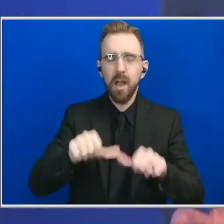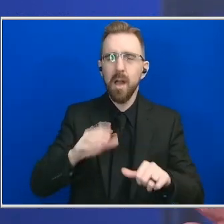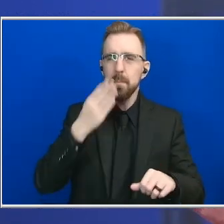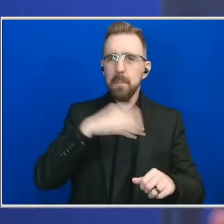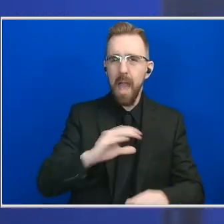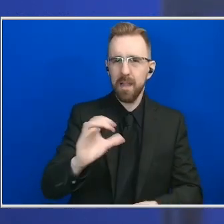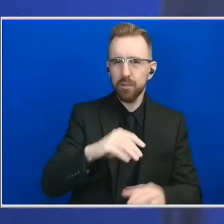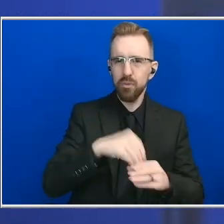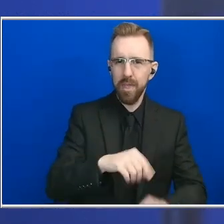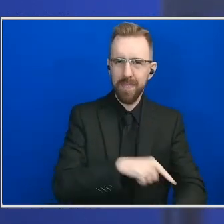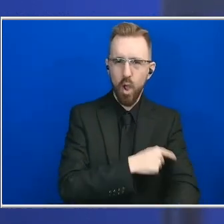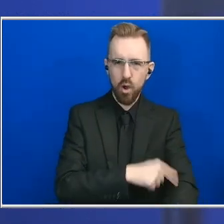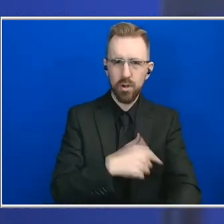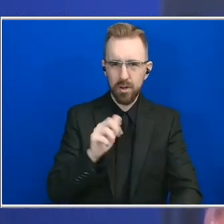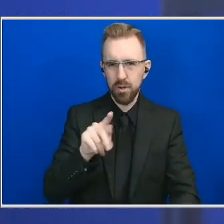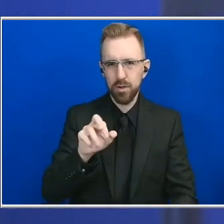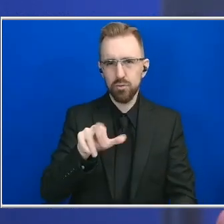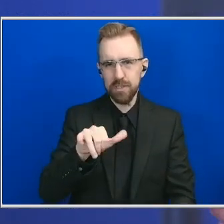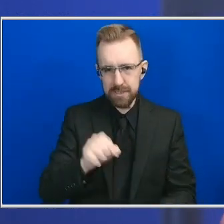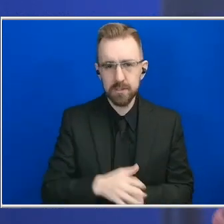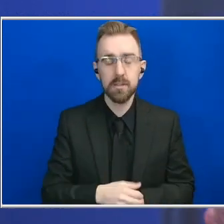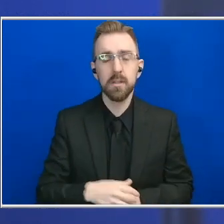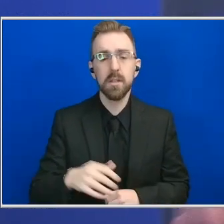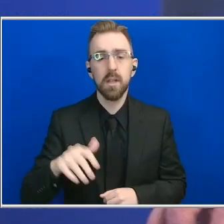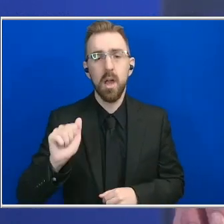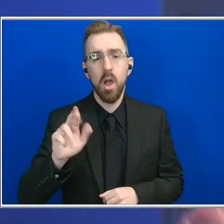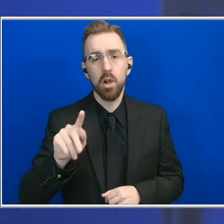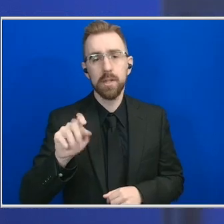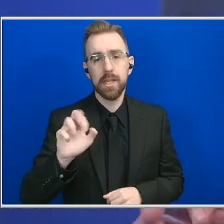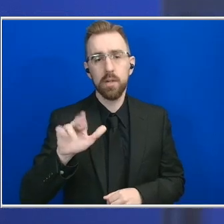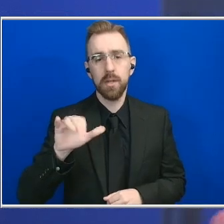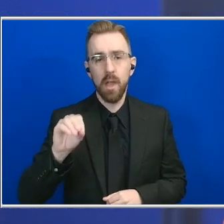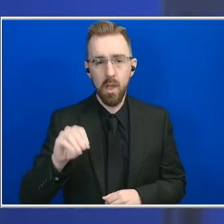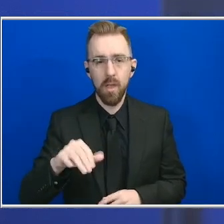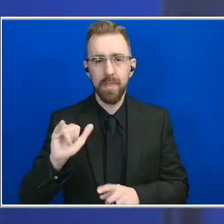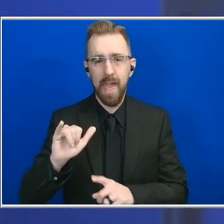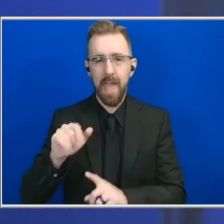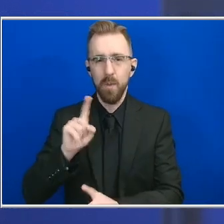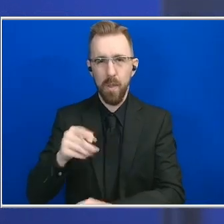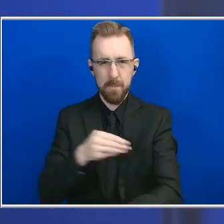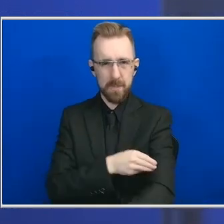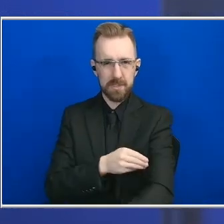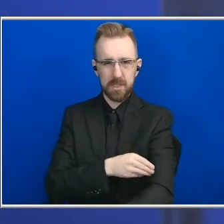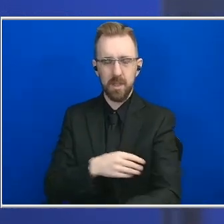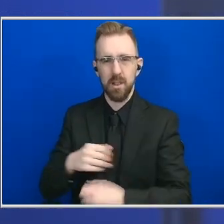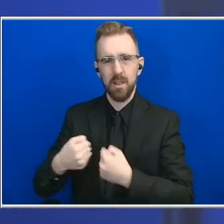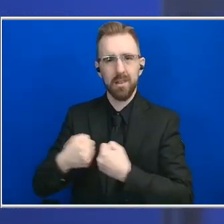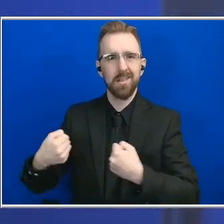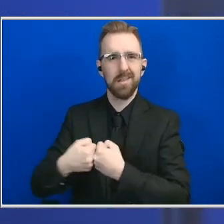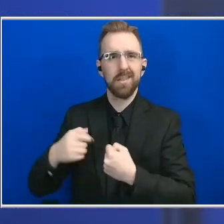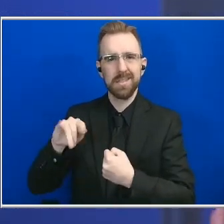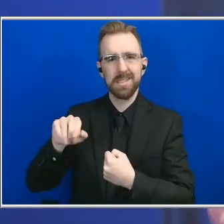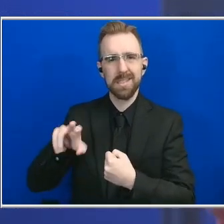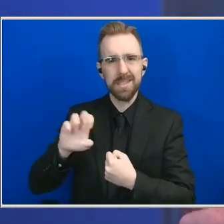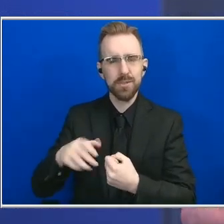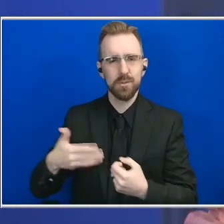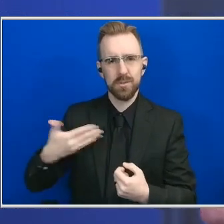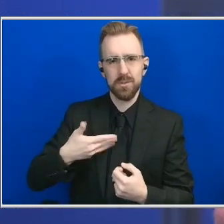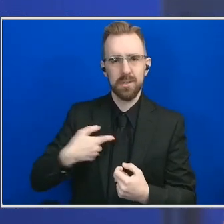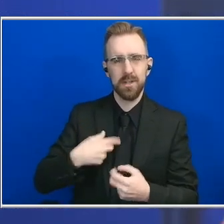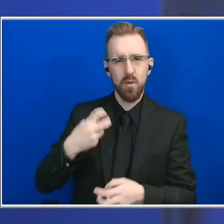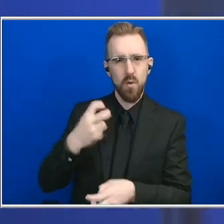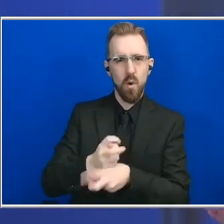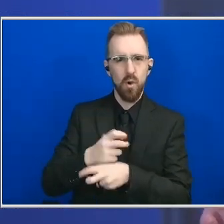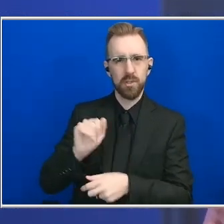In arteriosclerosis, the media, which is where the muscle and elastic tissue reside, becomes hard and stiff. So the